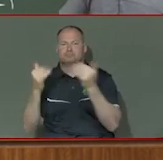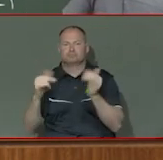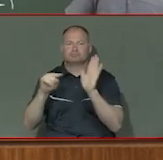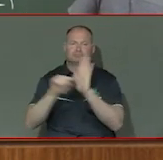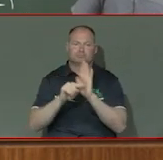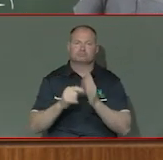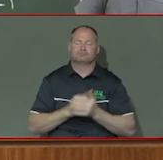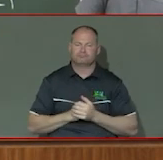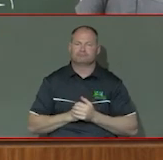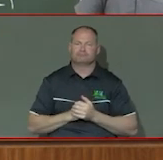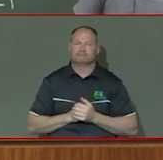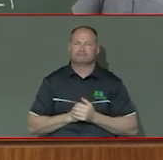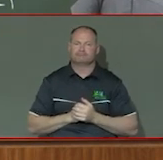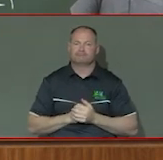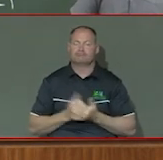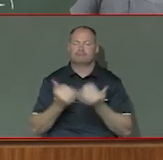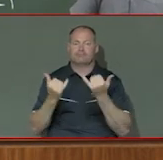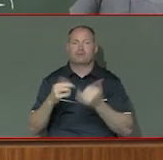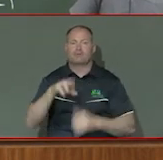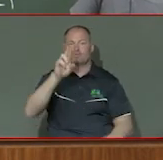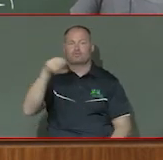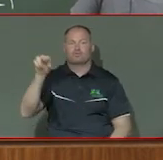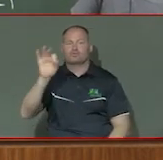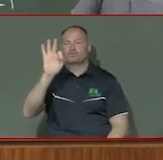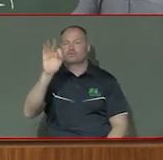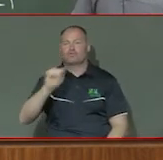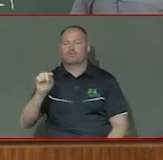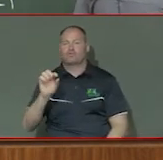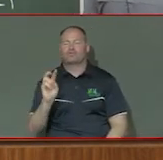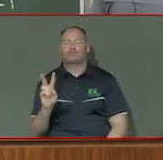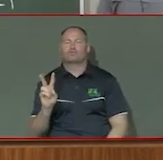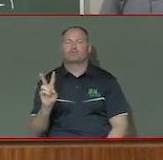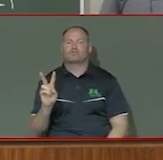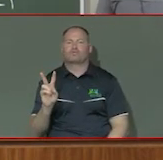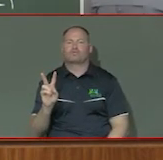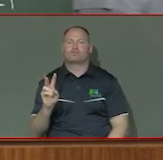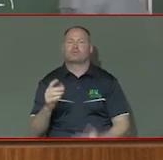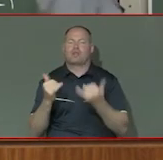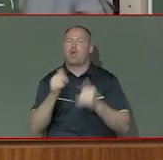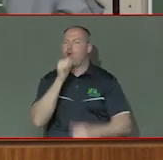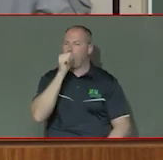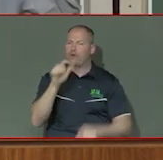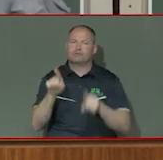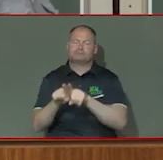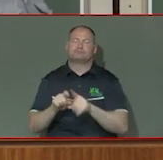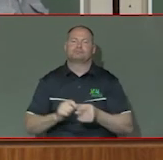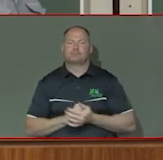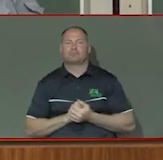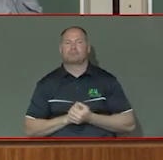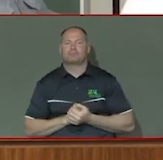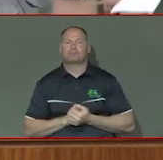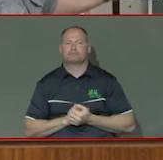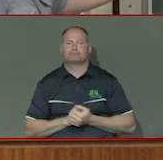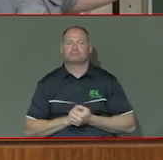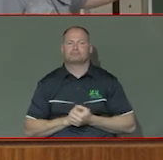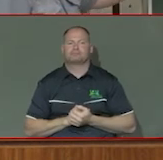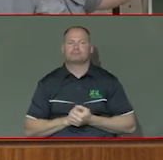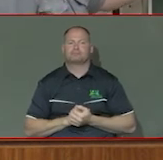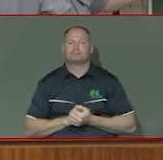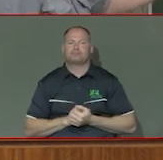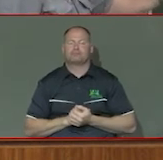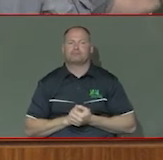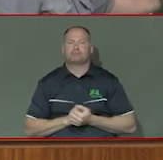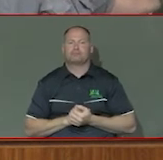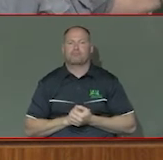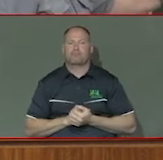theta, which is negative root 3 over 2, and that gives you the same answer. Is that clear? So your